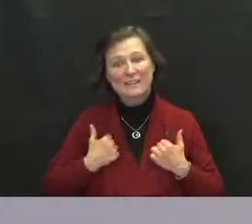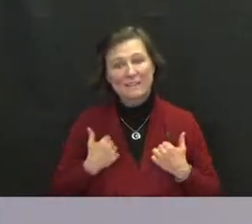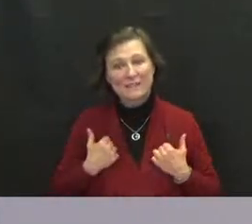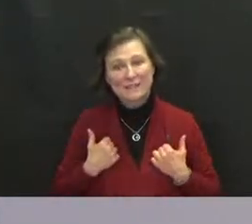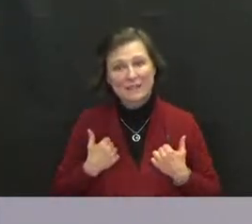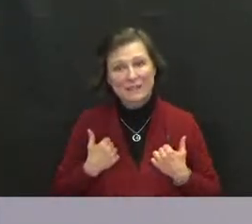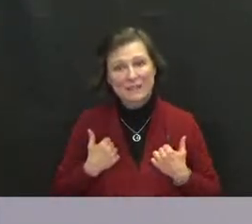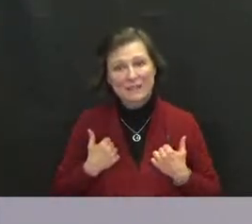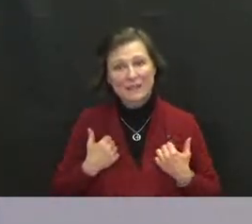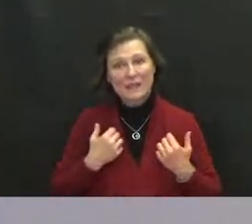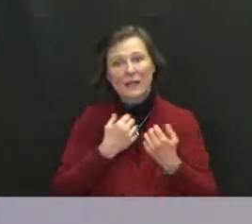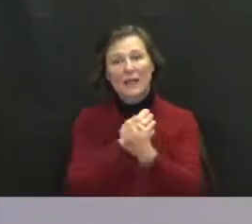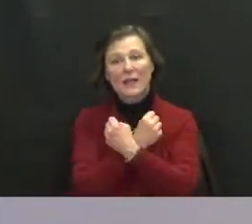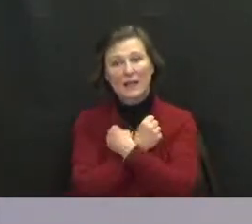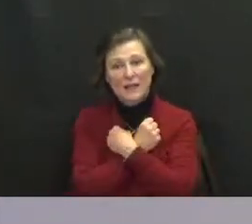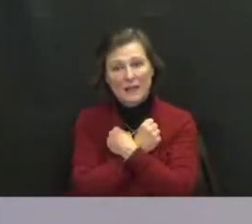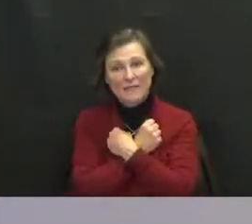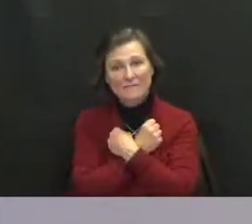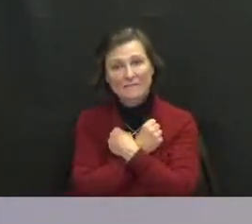and love,